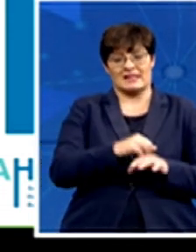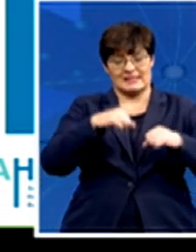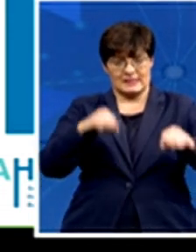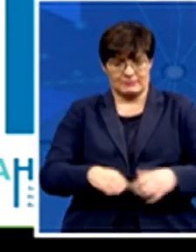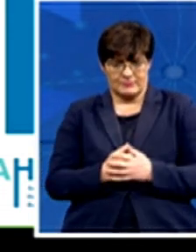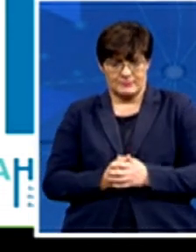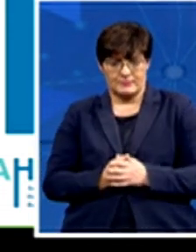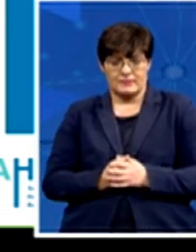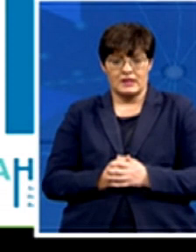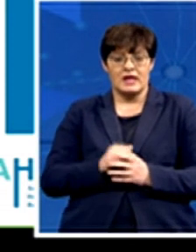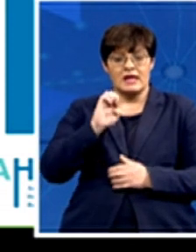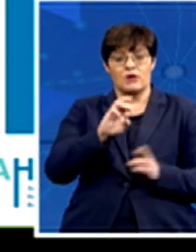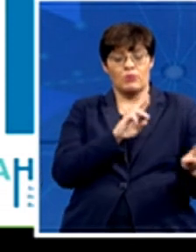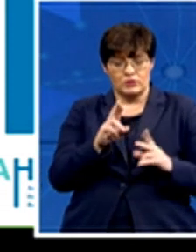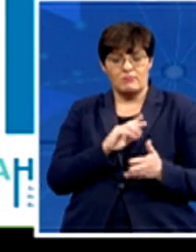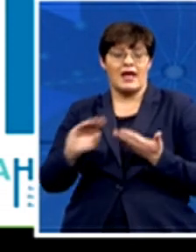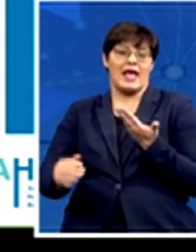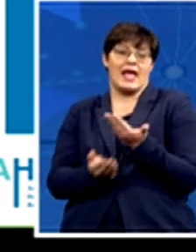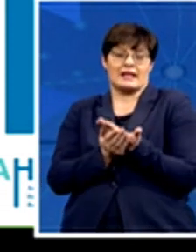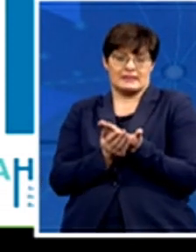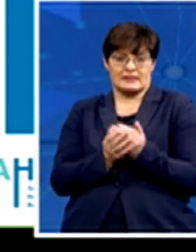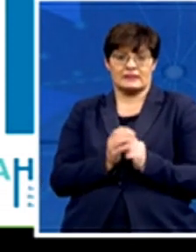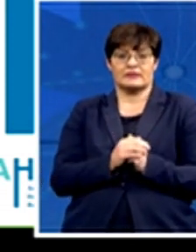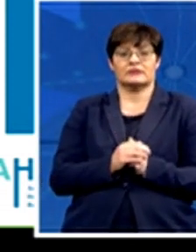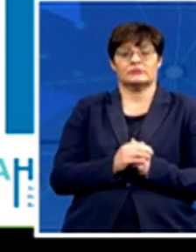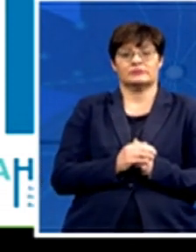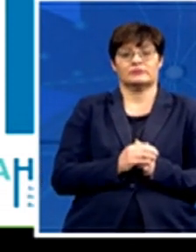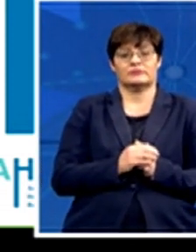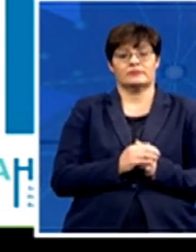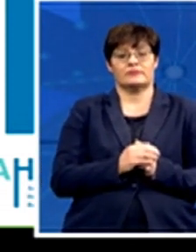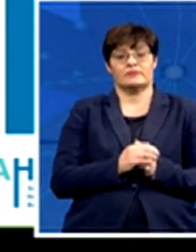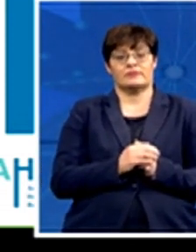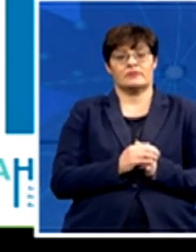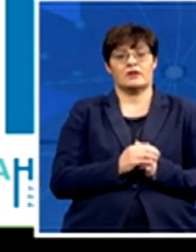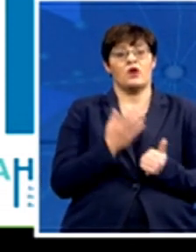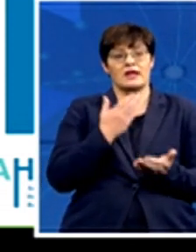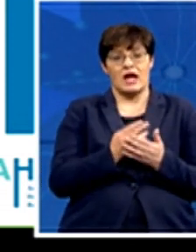the Vigiflow system. You can report anything on the